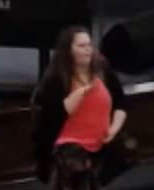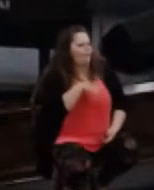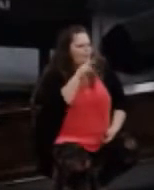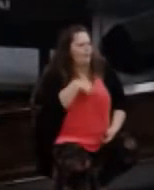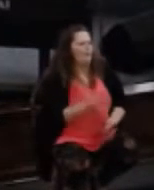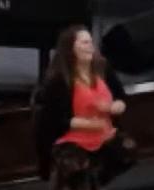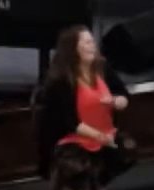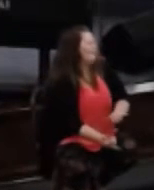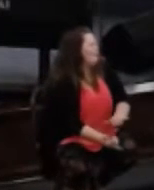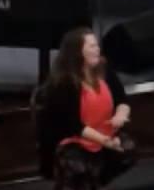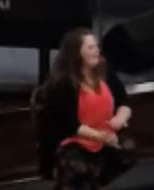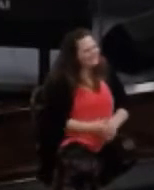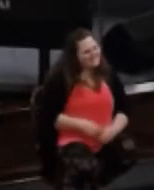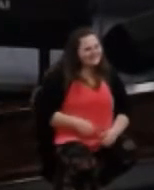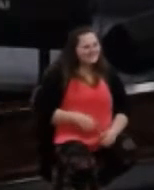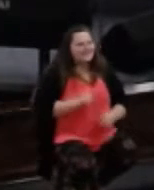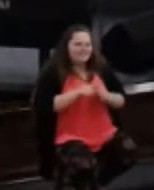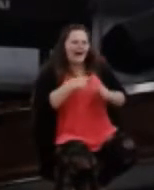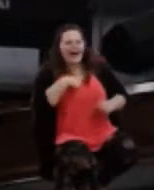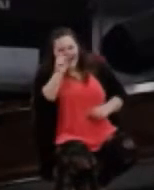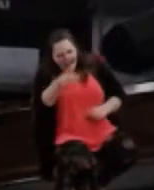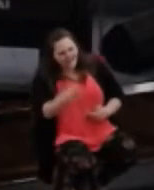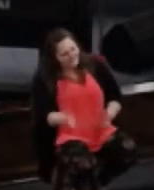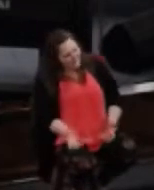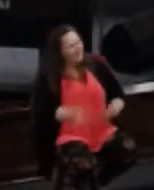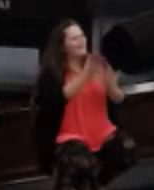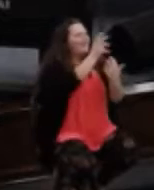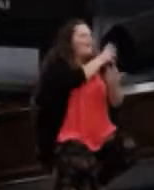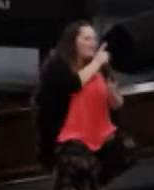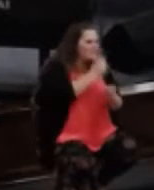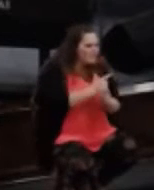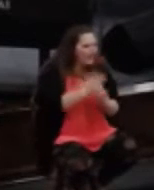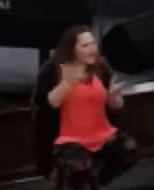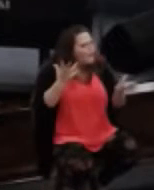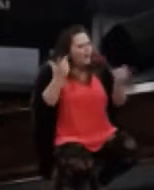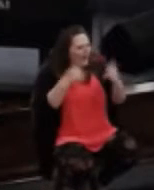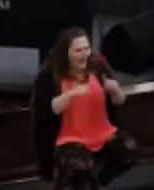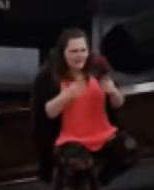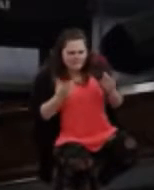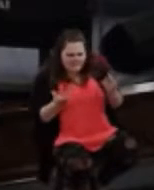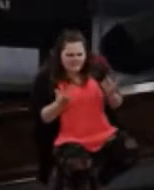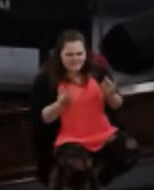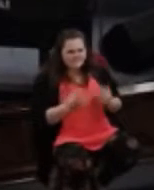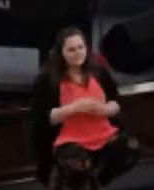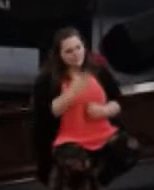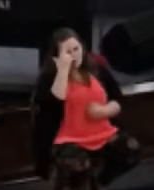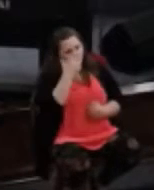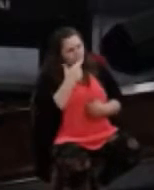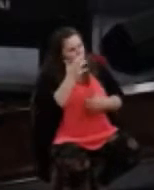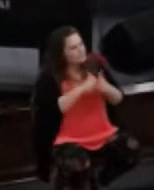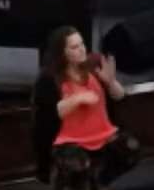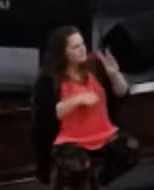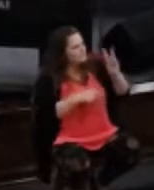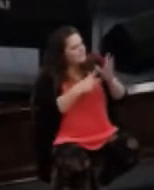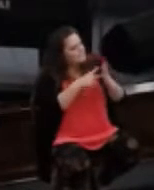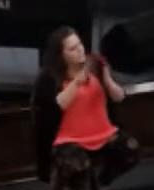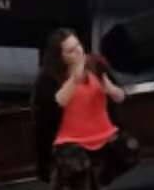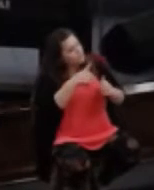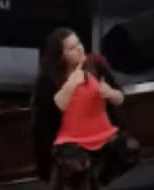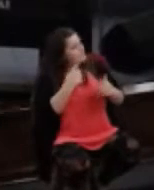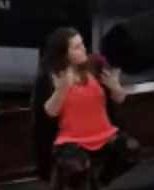But eventually I've got to let them up, right? And then what happens? Well, Romans chapter 6, verse 4 says that